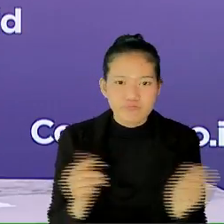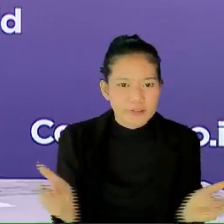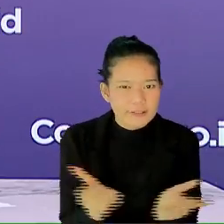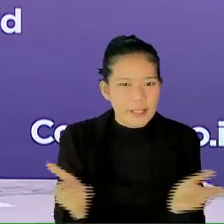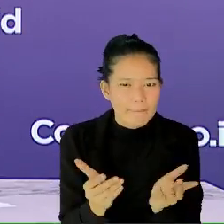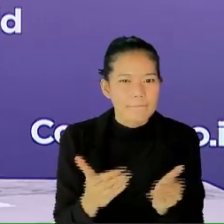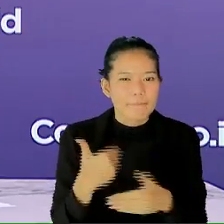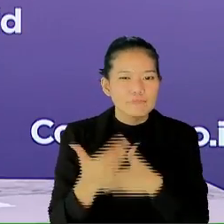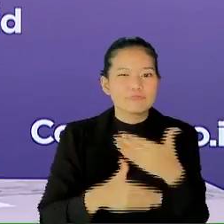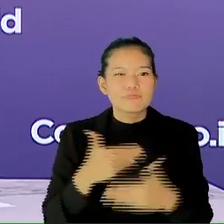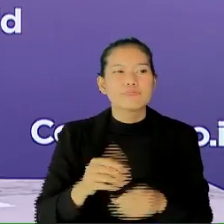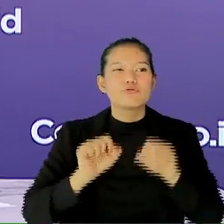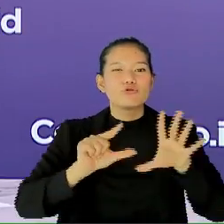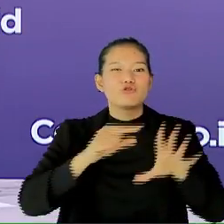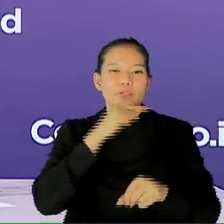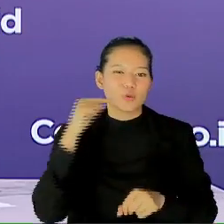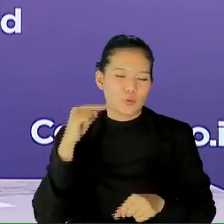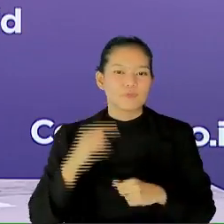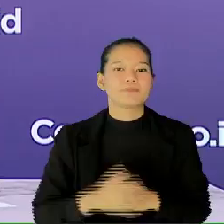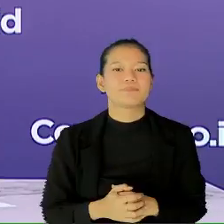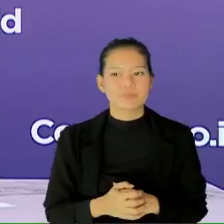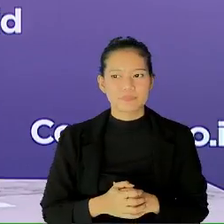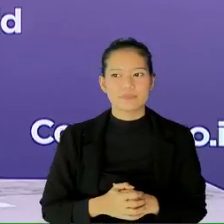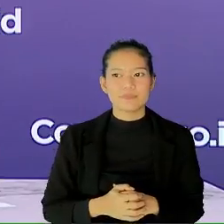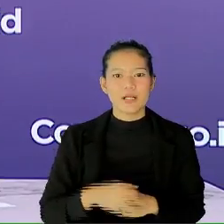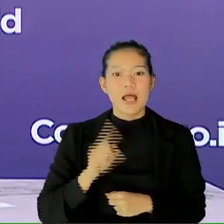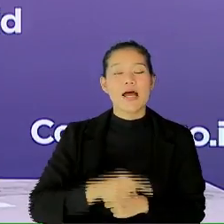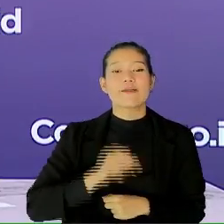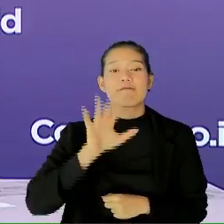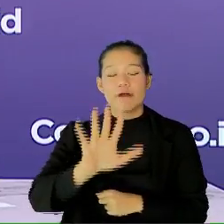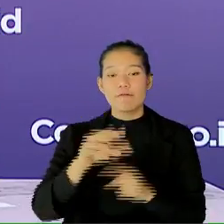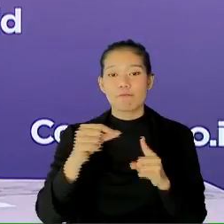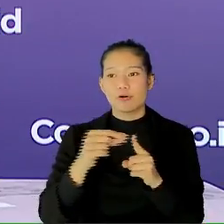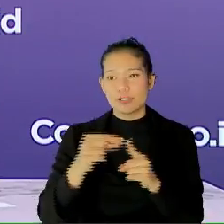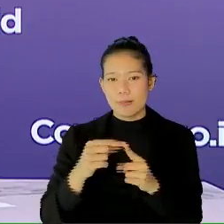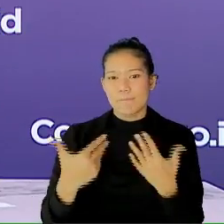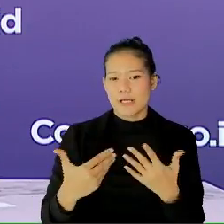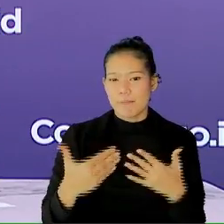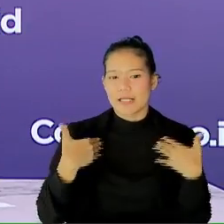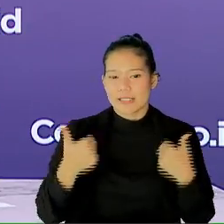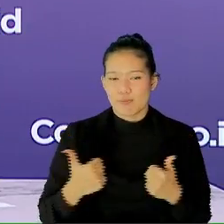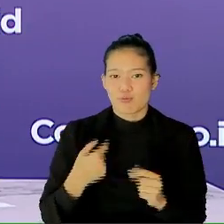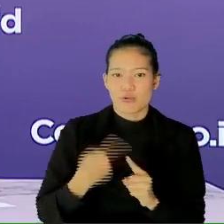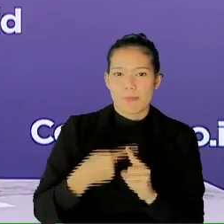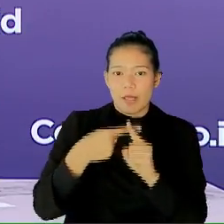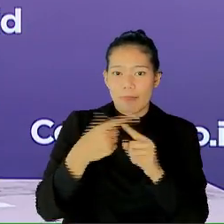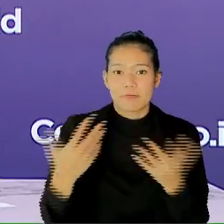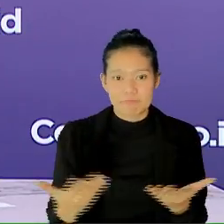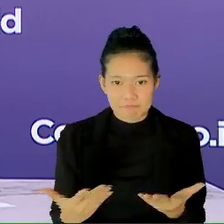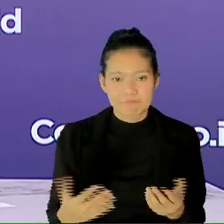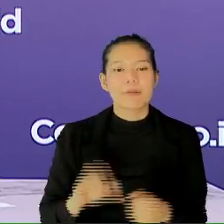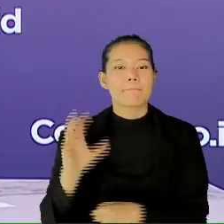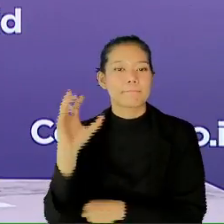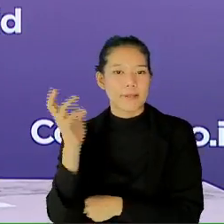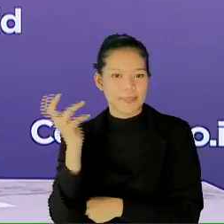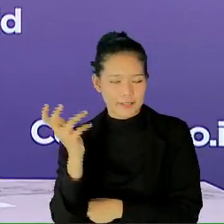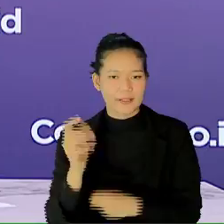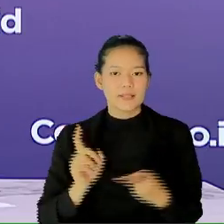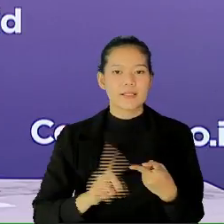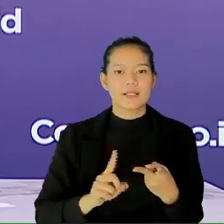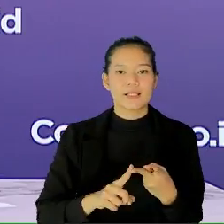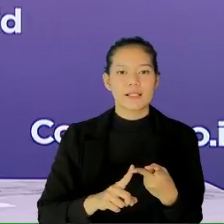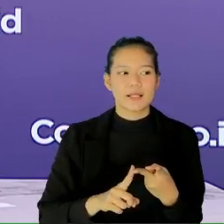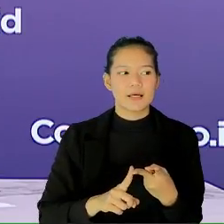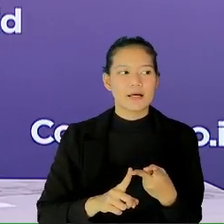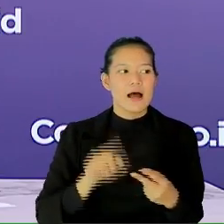7 weeks. 5 provinces with the highest increase in recovery rates this week are Banten,